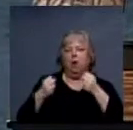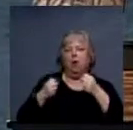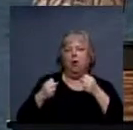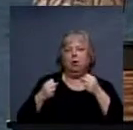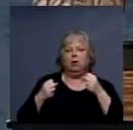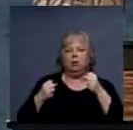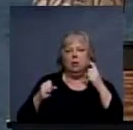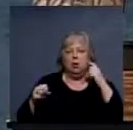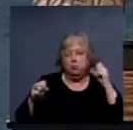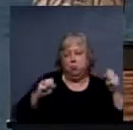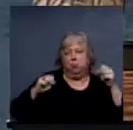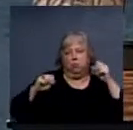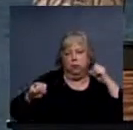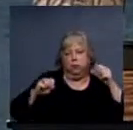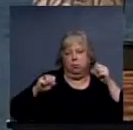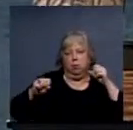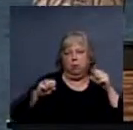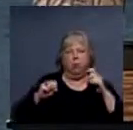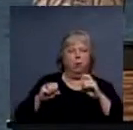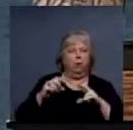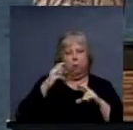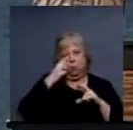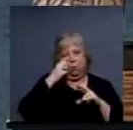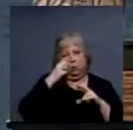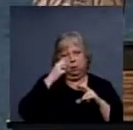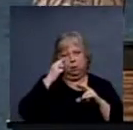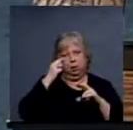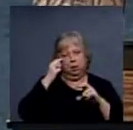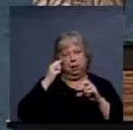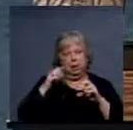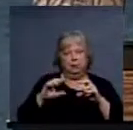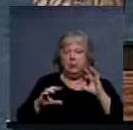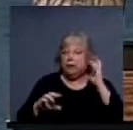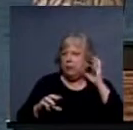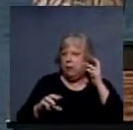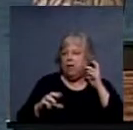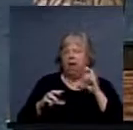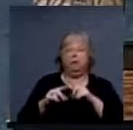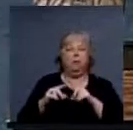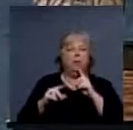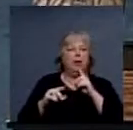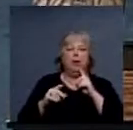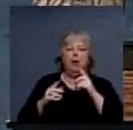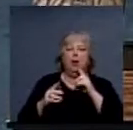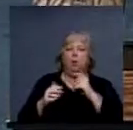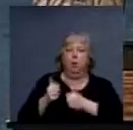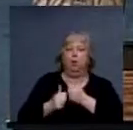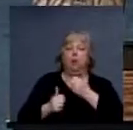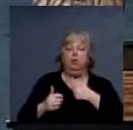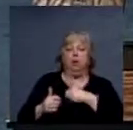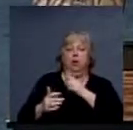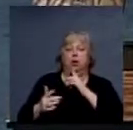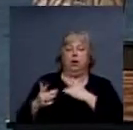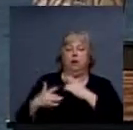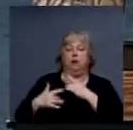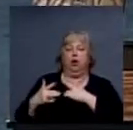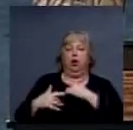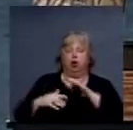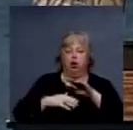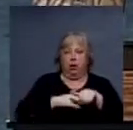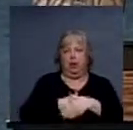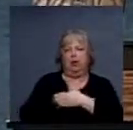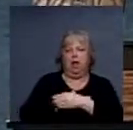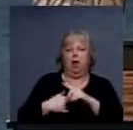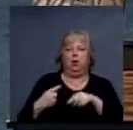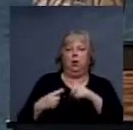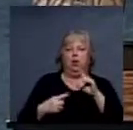or anything like that, you're probably going to hear. But what we were mainly concerned with was at night when the dogs are inside. I have